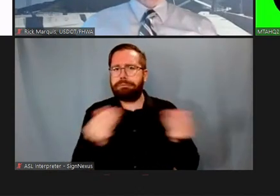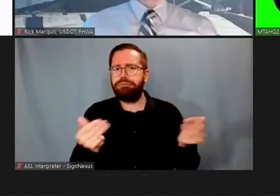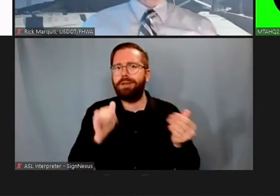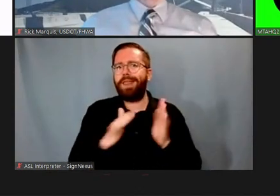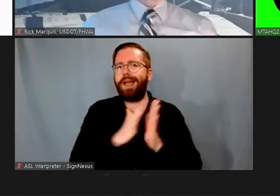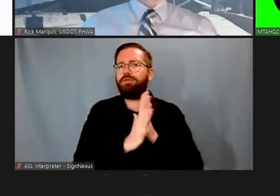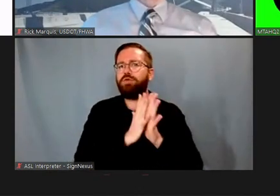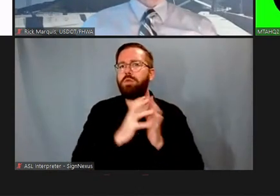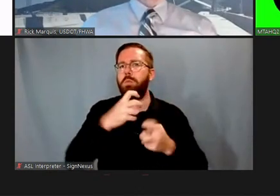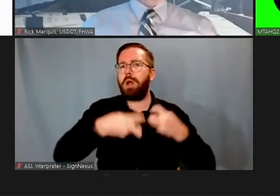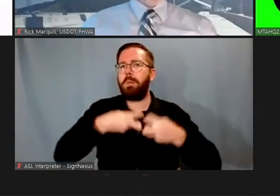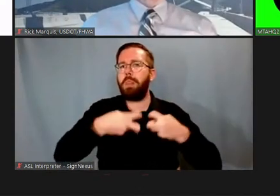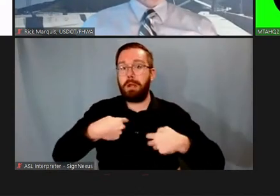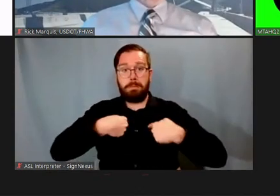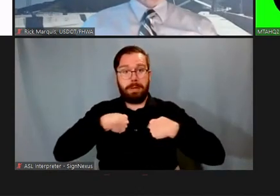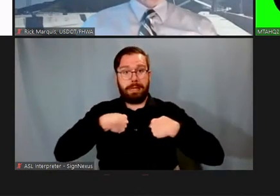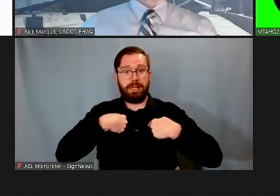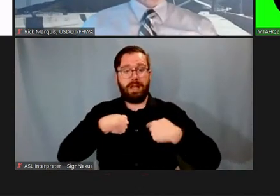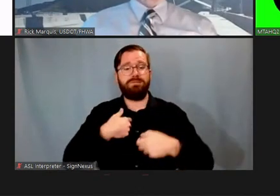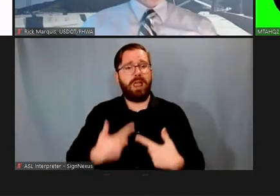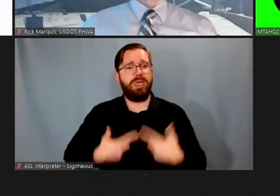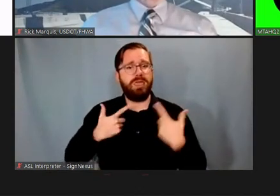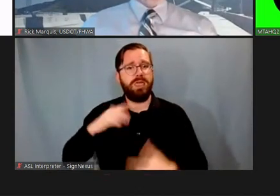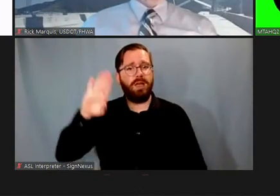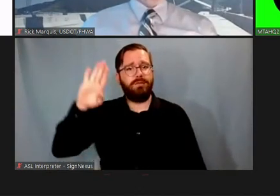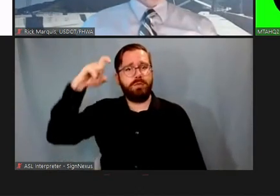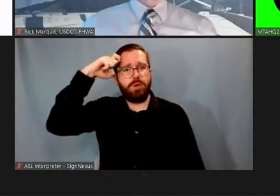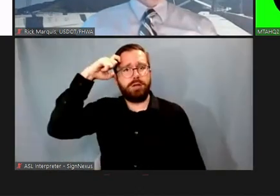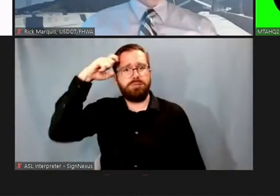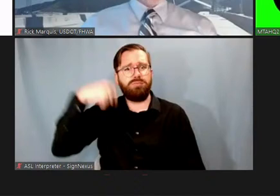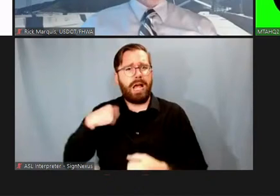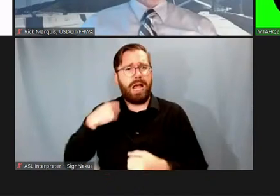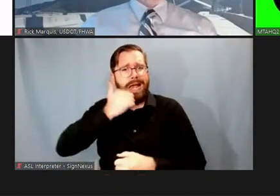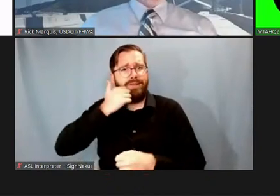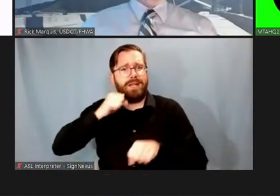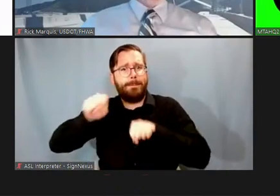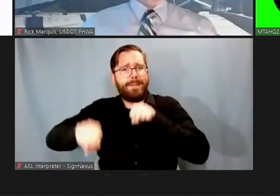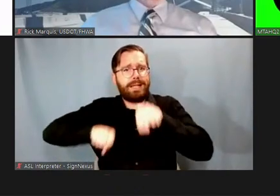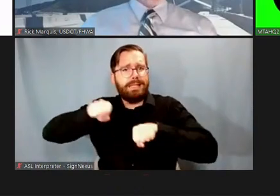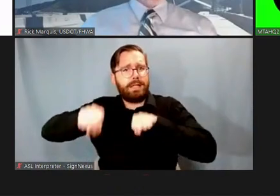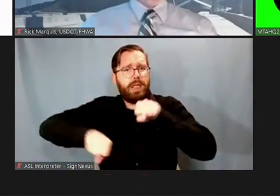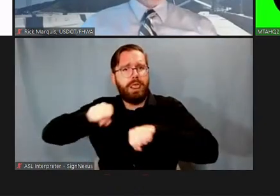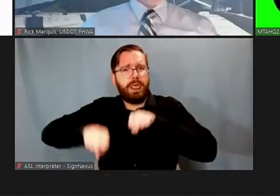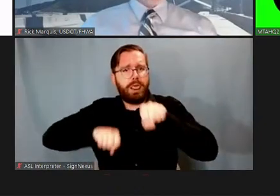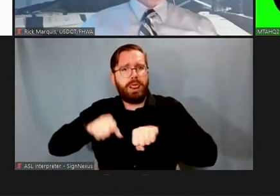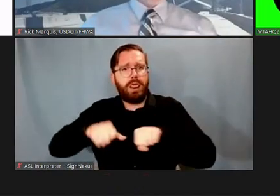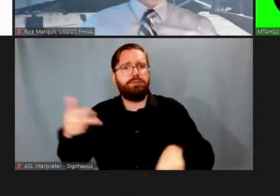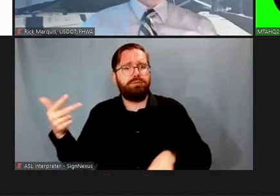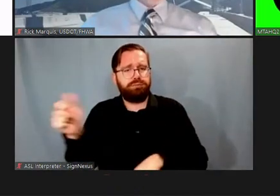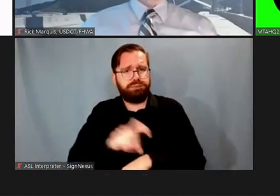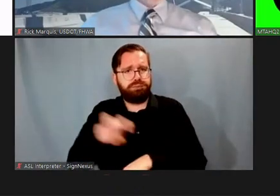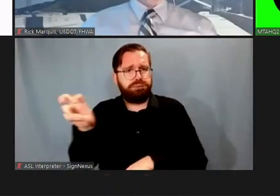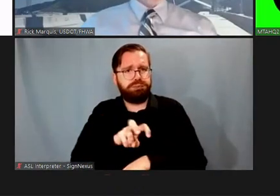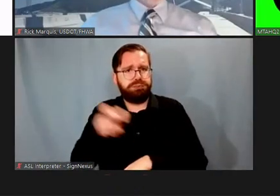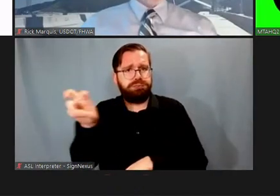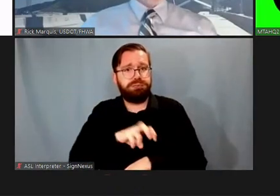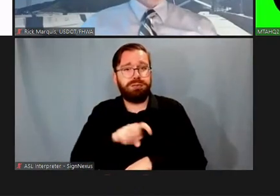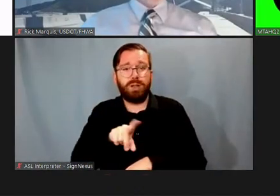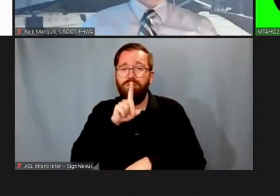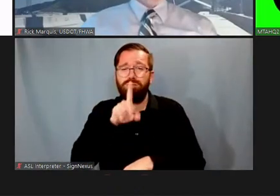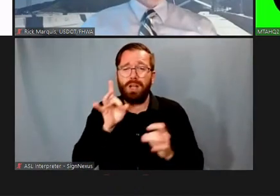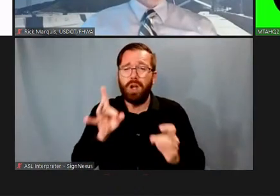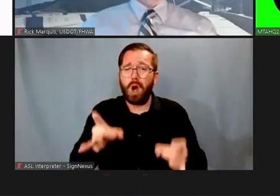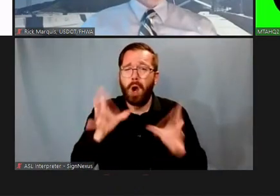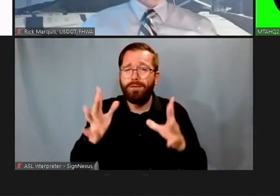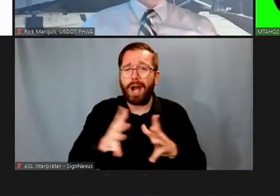uh bikes uh nearly every day to work it's uh astounding how much pollution we have um